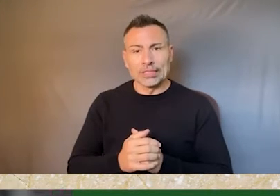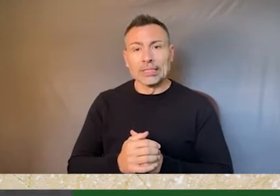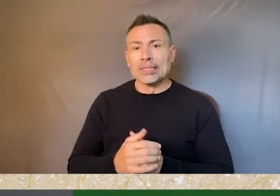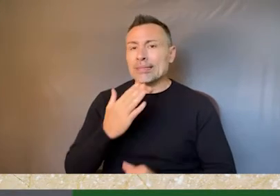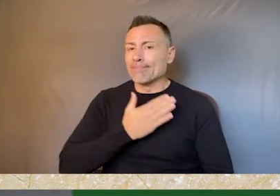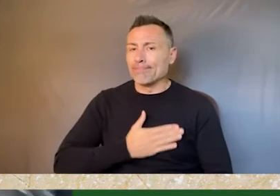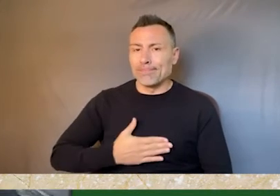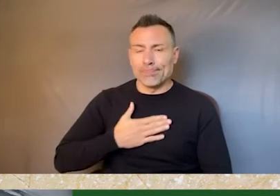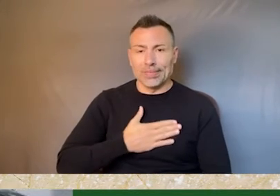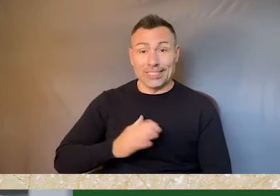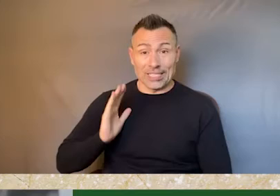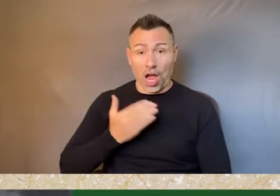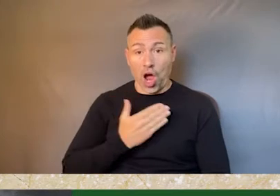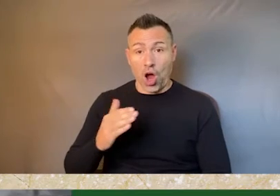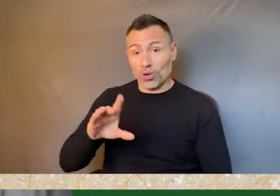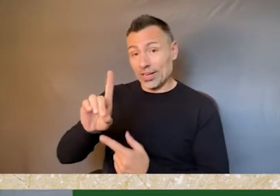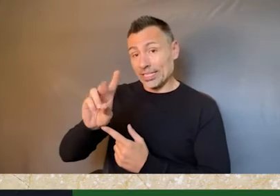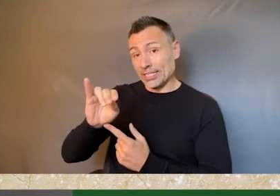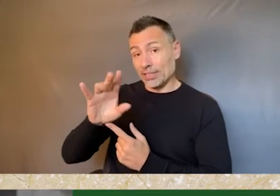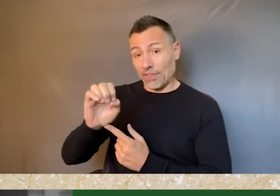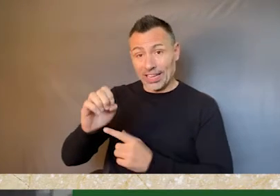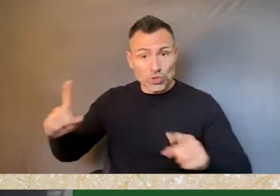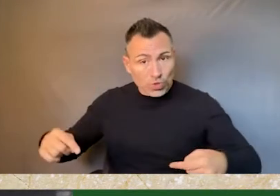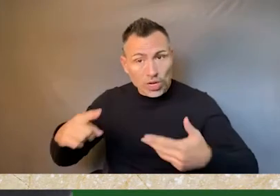animals if we've given you permission.